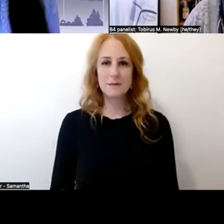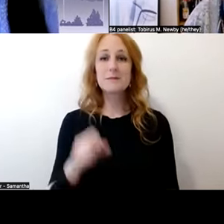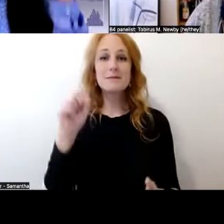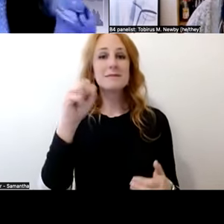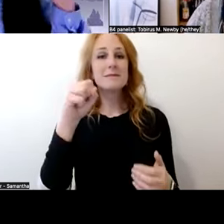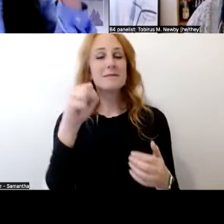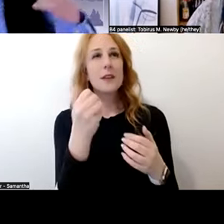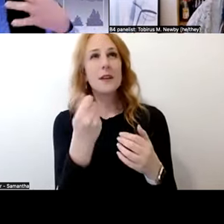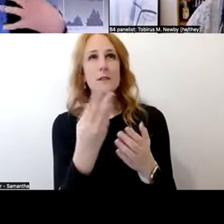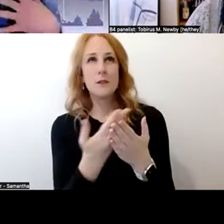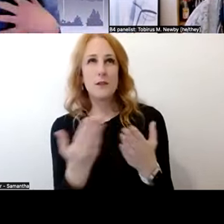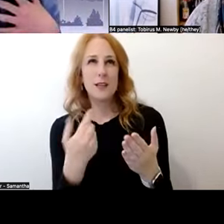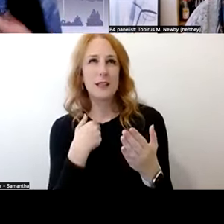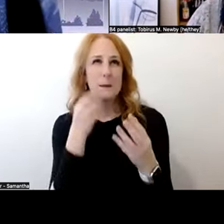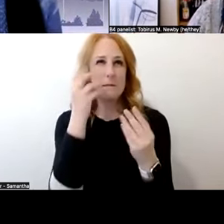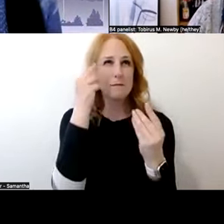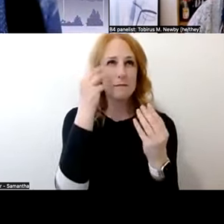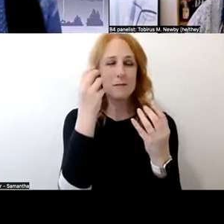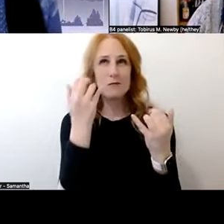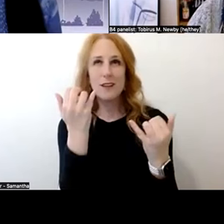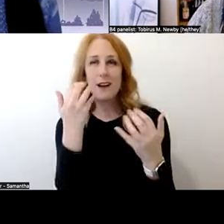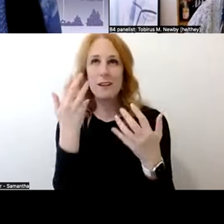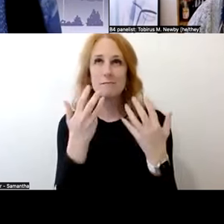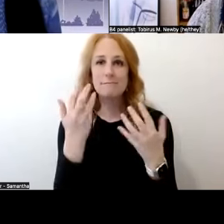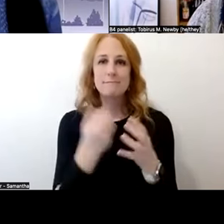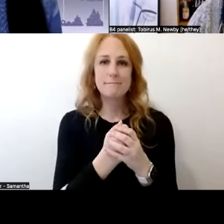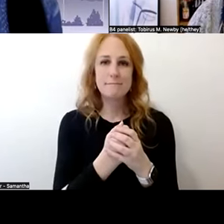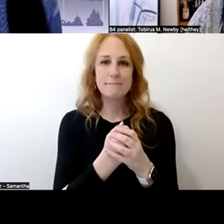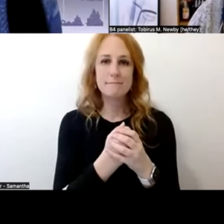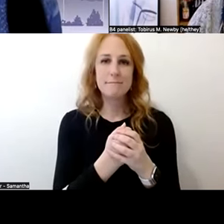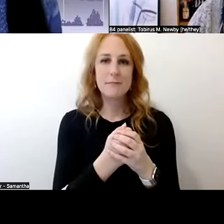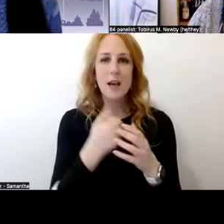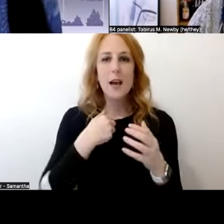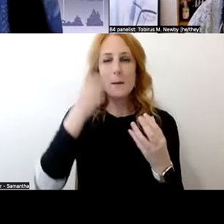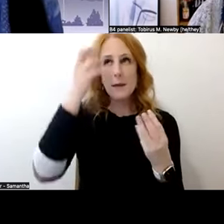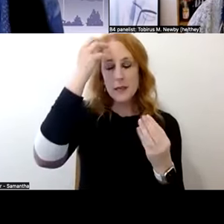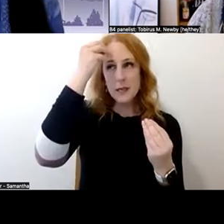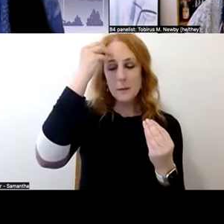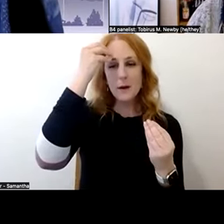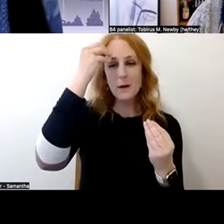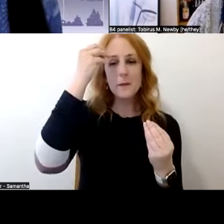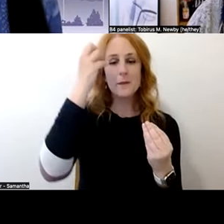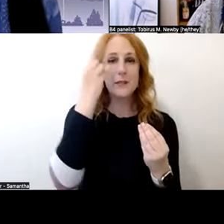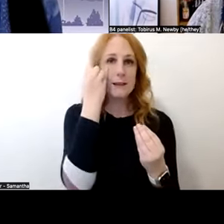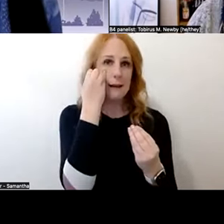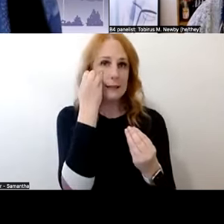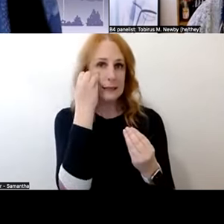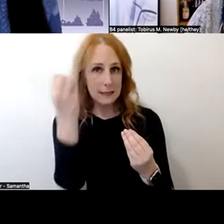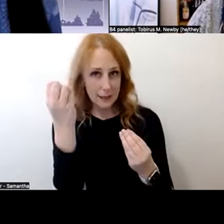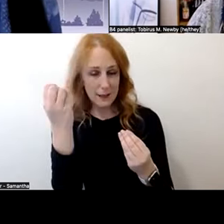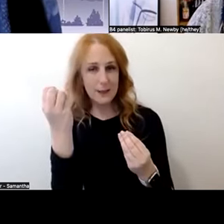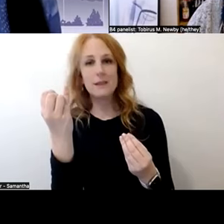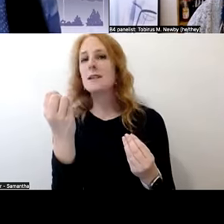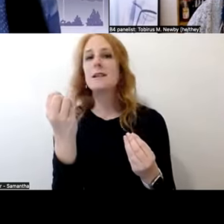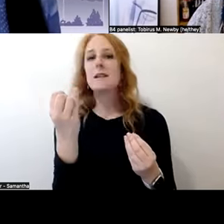There's a couple of things swirling in my head right now. I'm really thinking about this idea that has